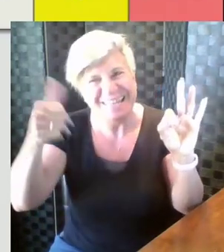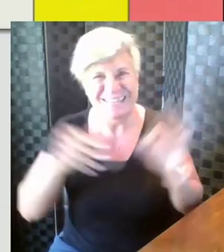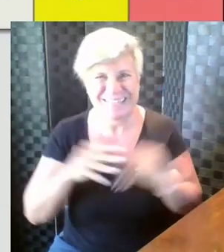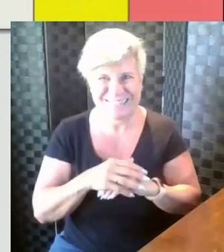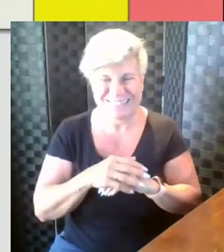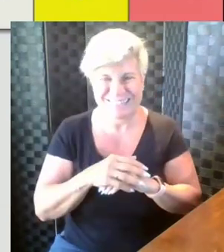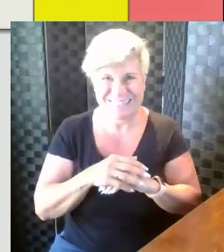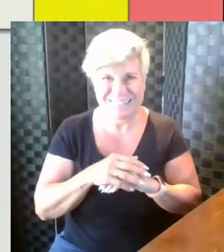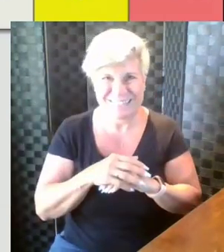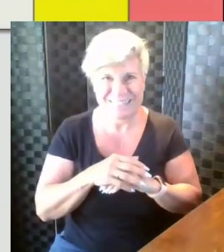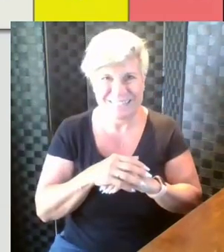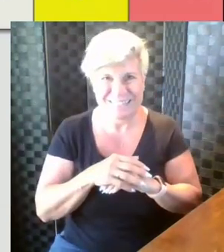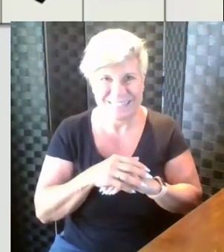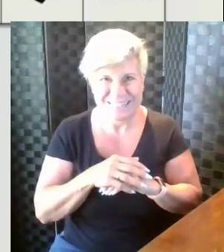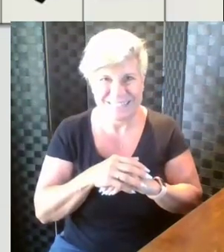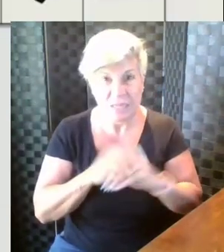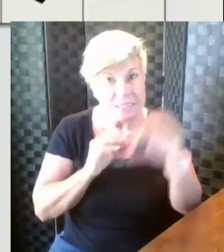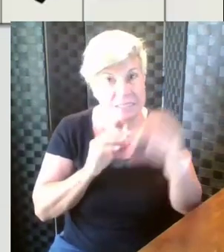10,